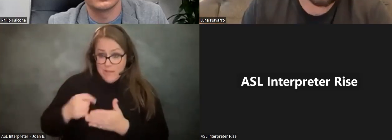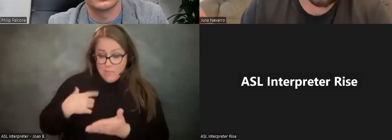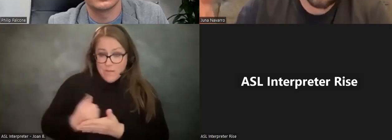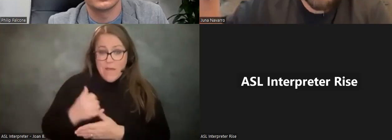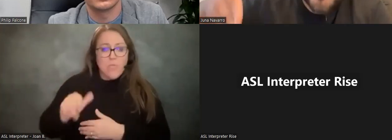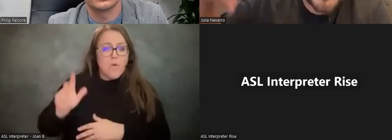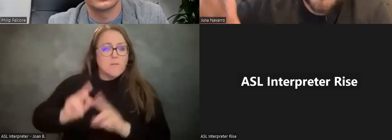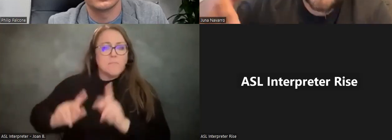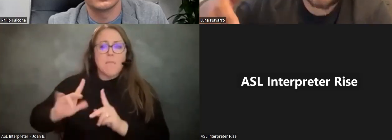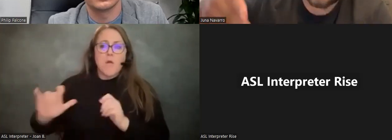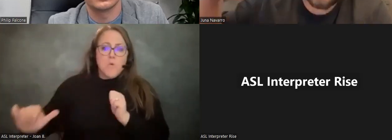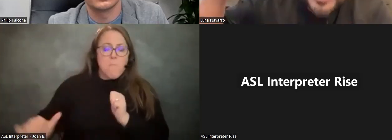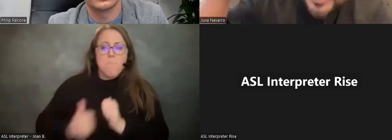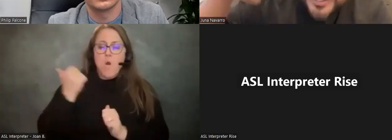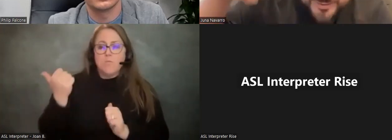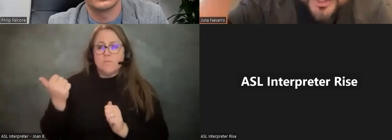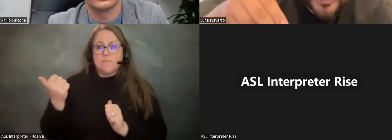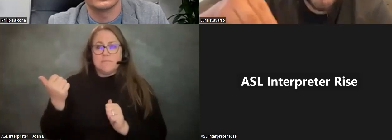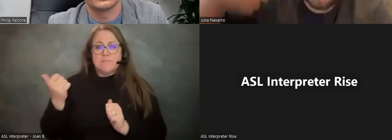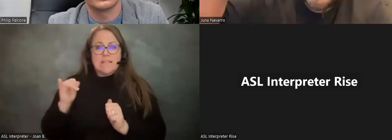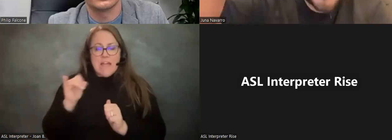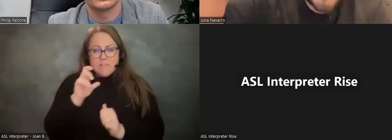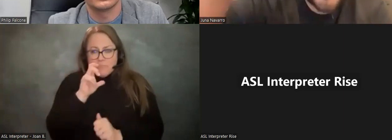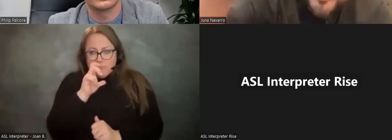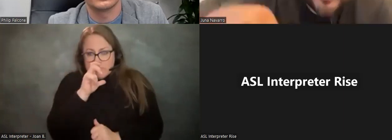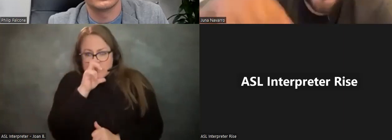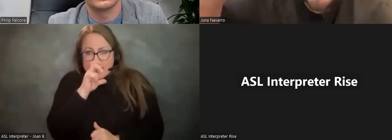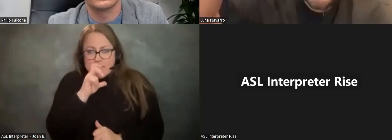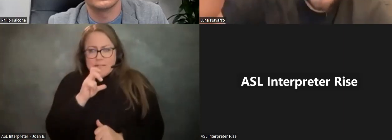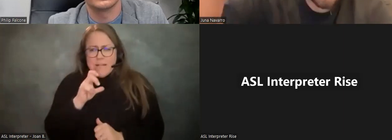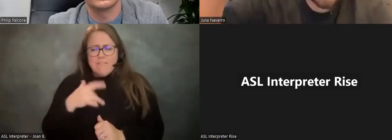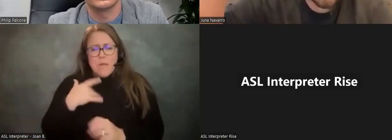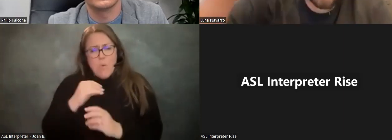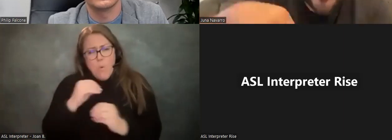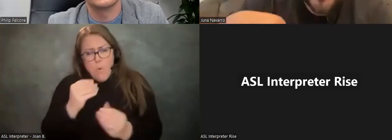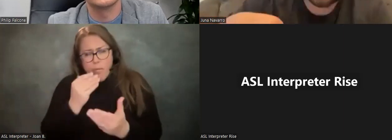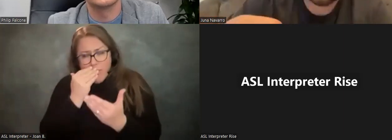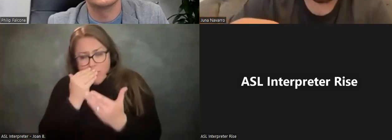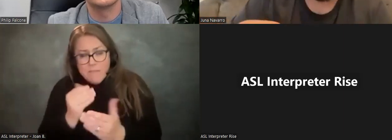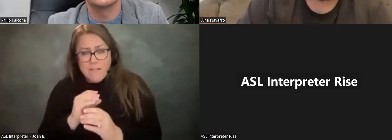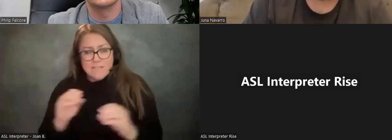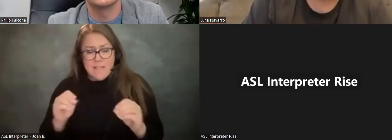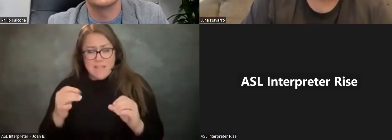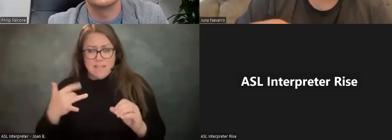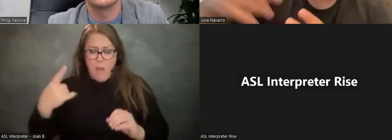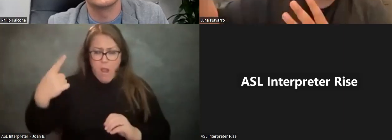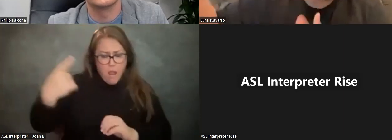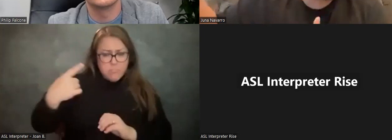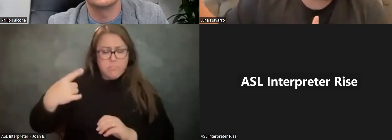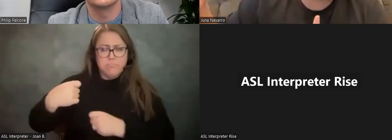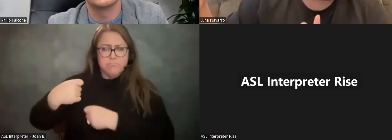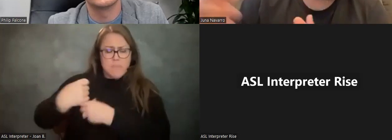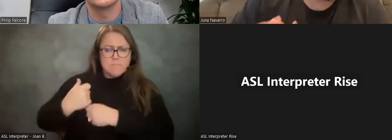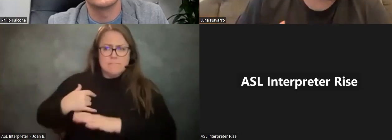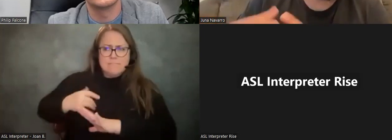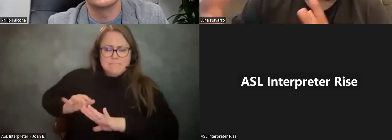were the people that were the most aggressive to being so strict on me and just so ungrateful and just so hard on me. But once you start getting